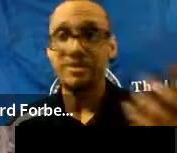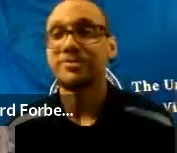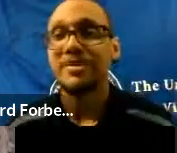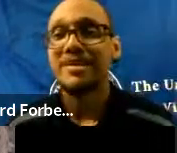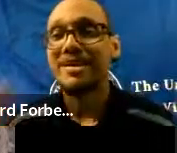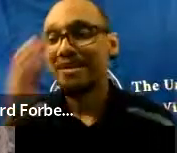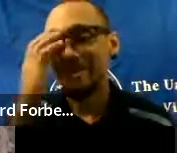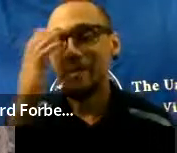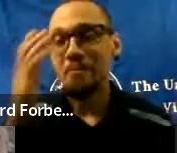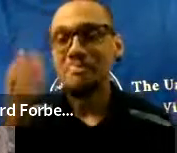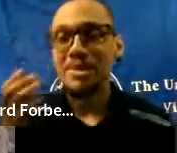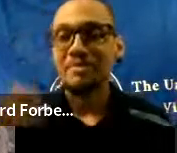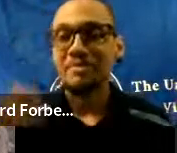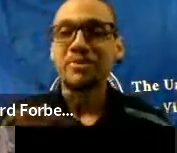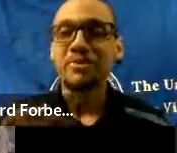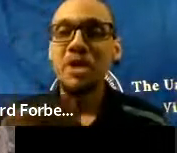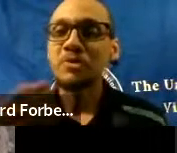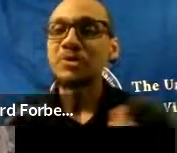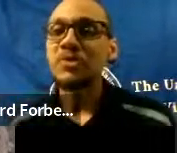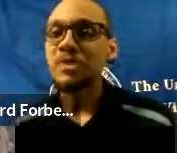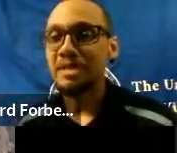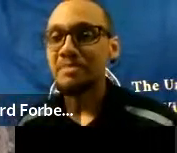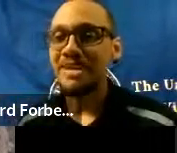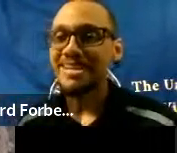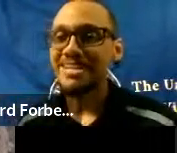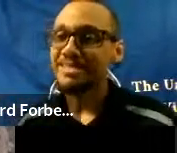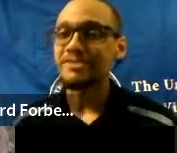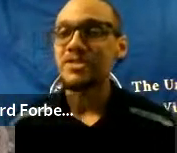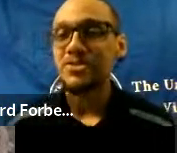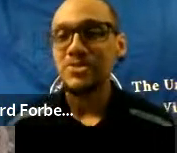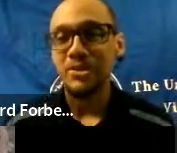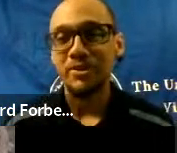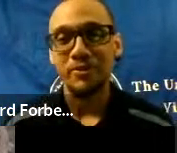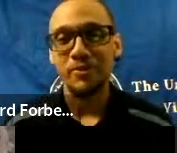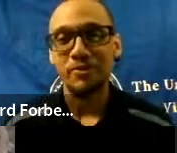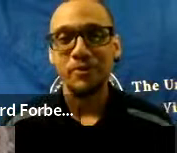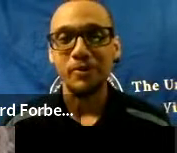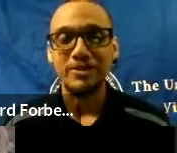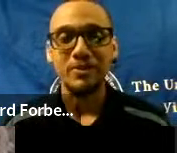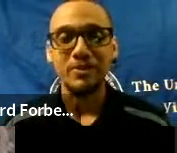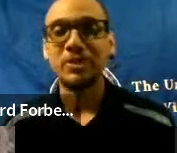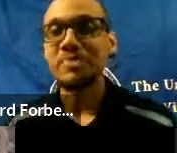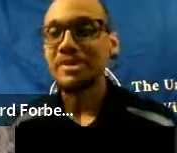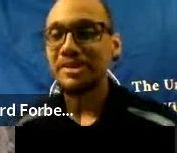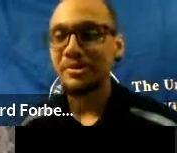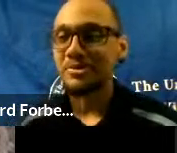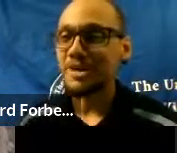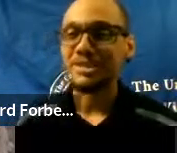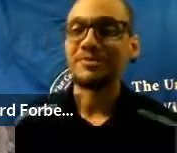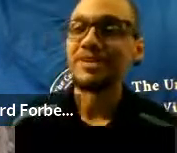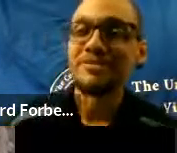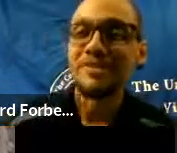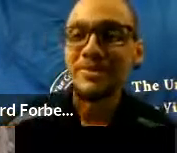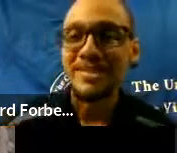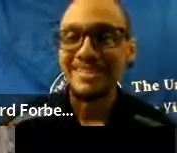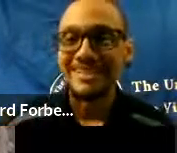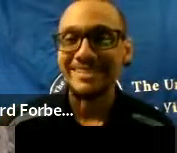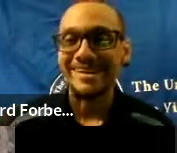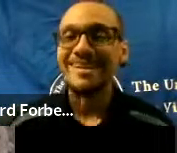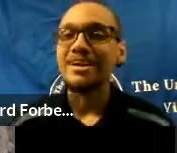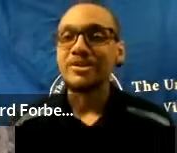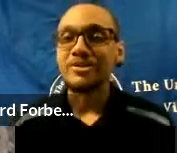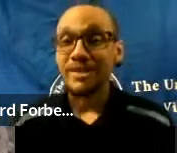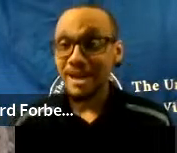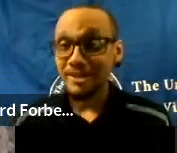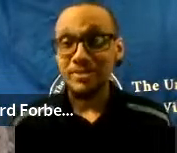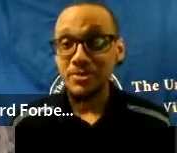a smartphone. But now we're showing them that instead of just using your phone for social media or watching funny videos on